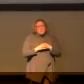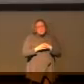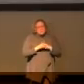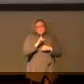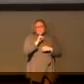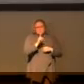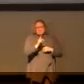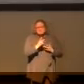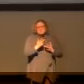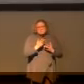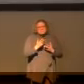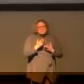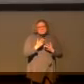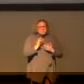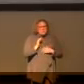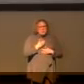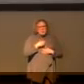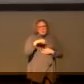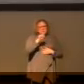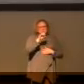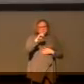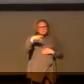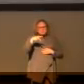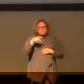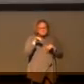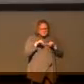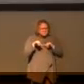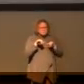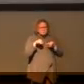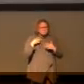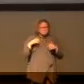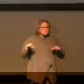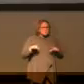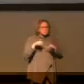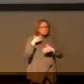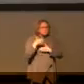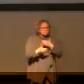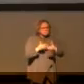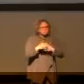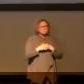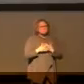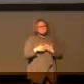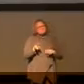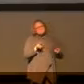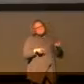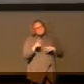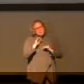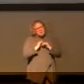going through the standard operating procedures on how you should assess your staffing needs